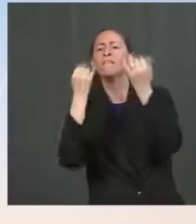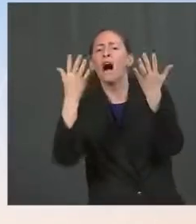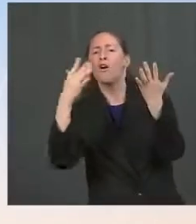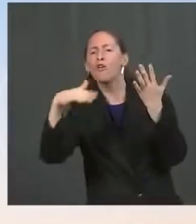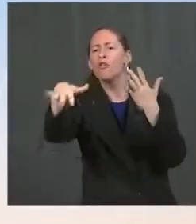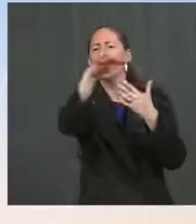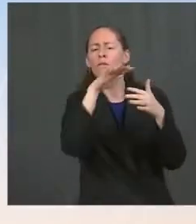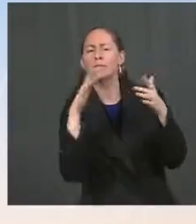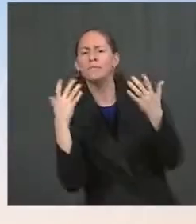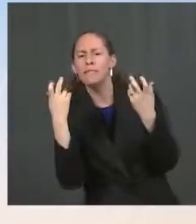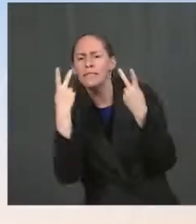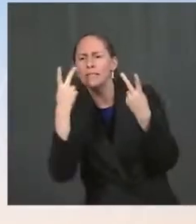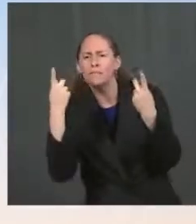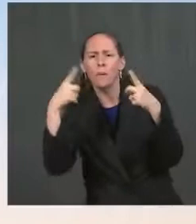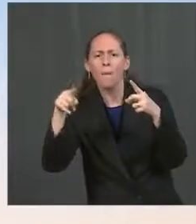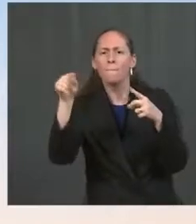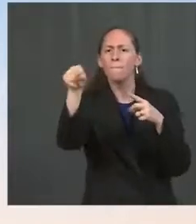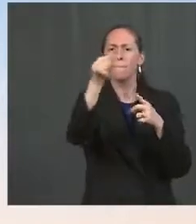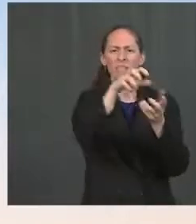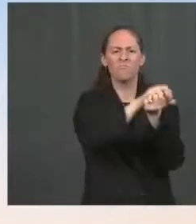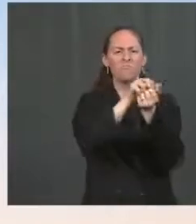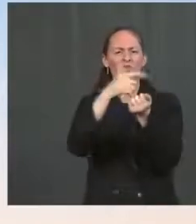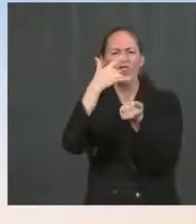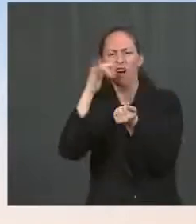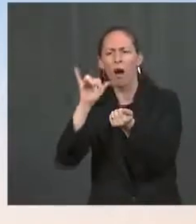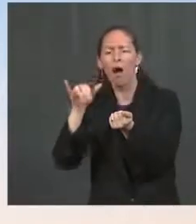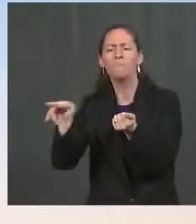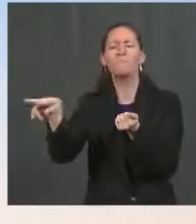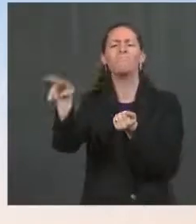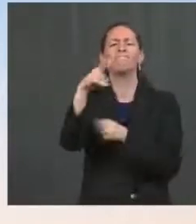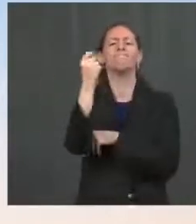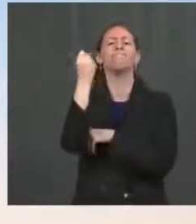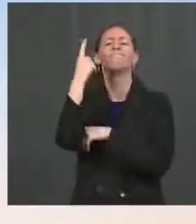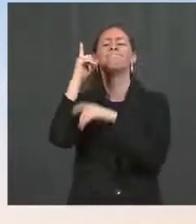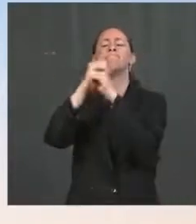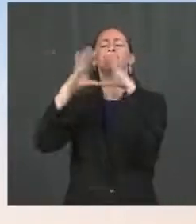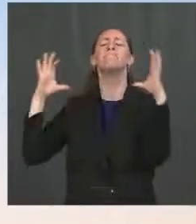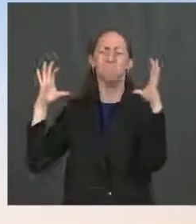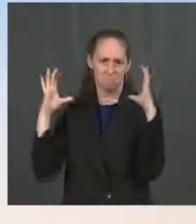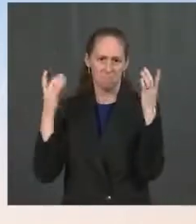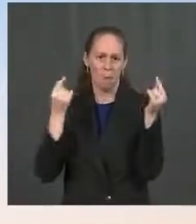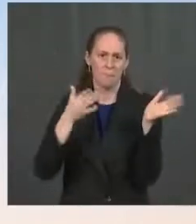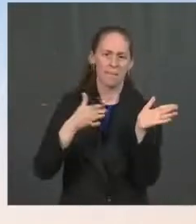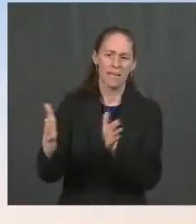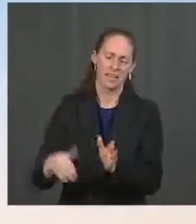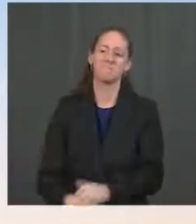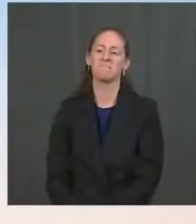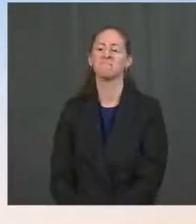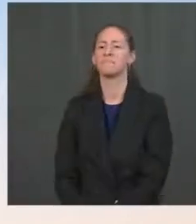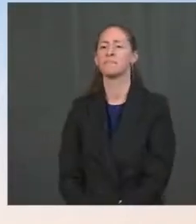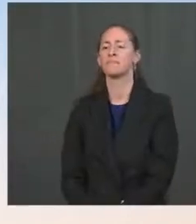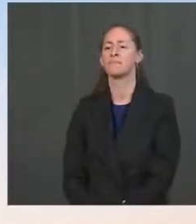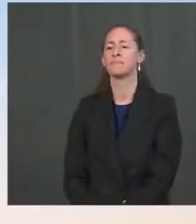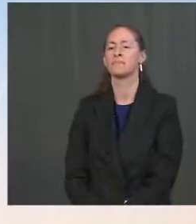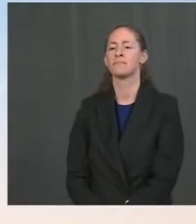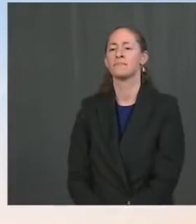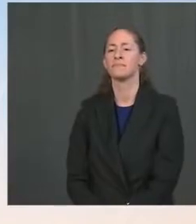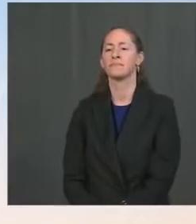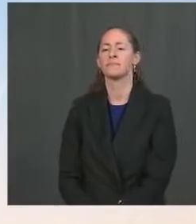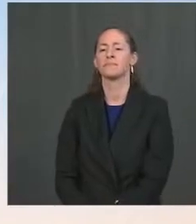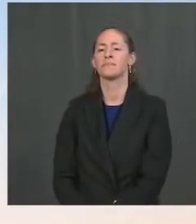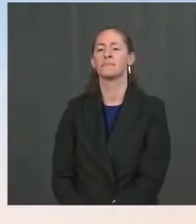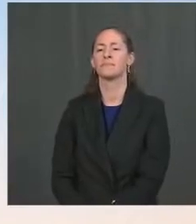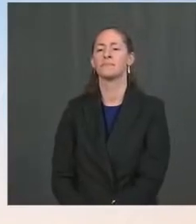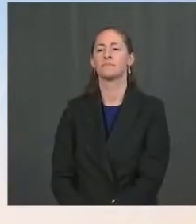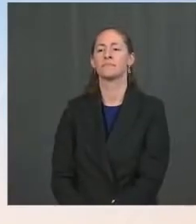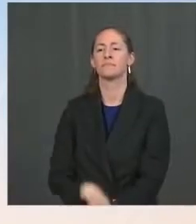Beach, California, to participate in an event with Governor Gavin Newsom, starting on Monday, I should say. This is over 2 days. And Denver, Colorado, where he will participate in a Build Back